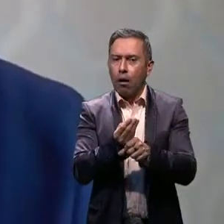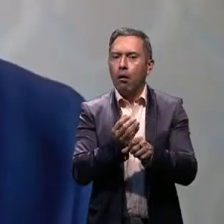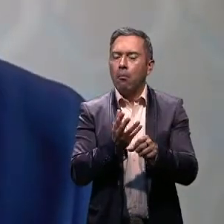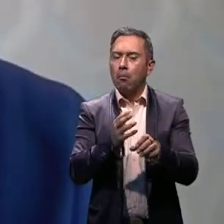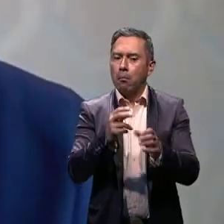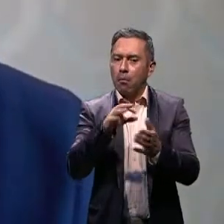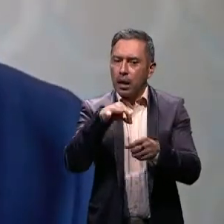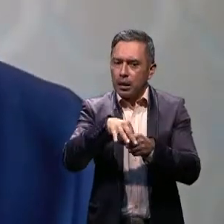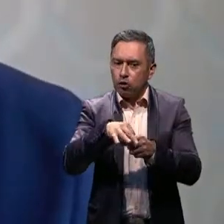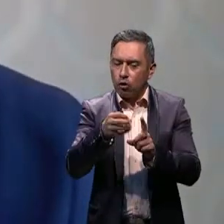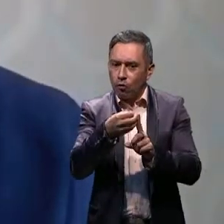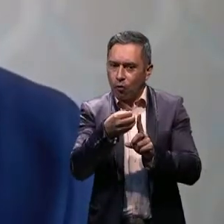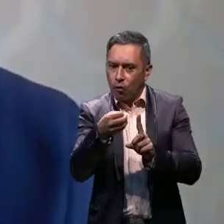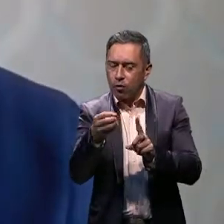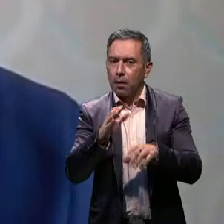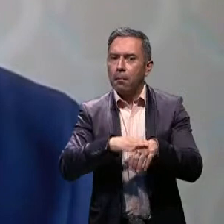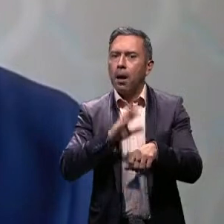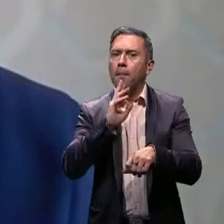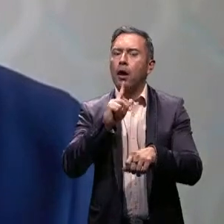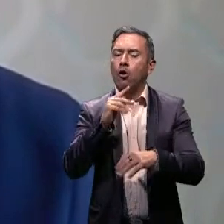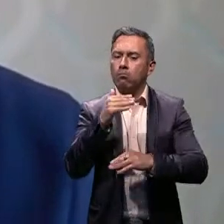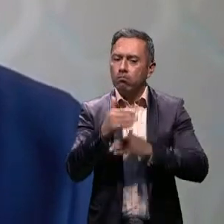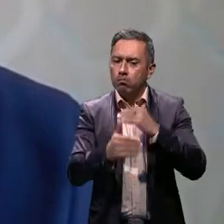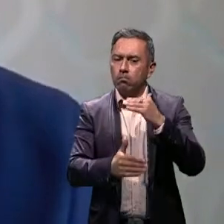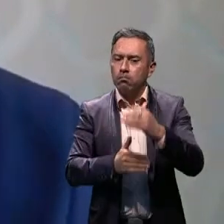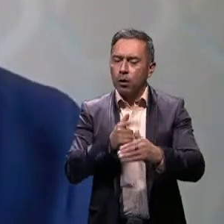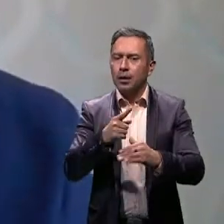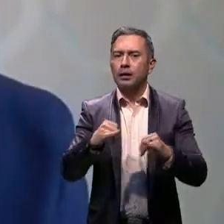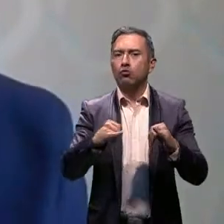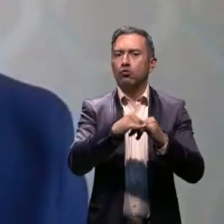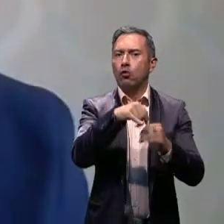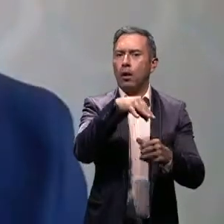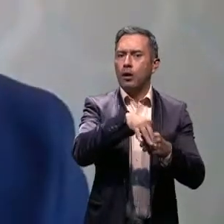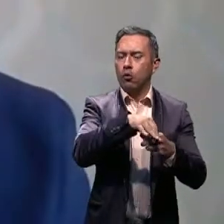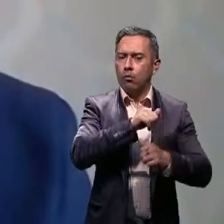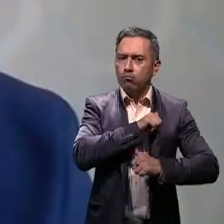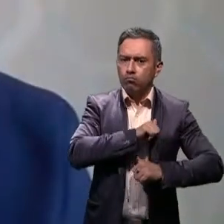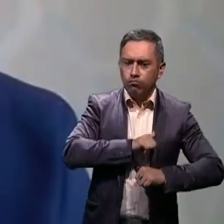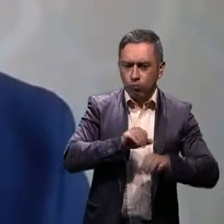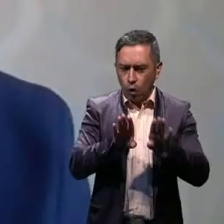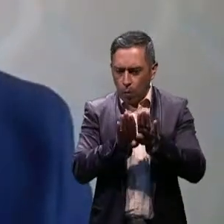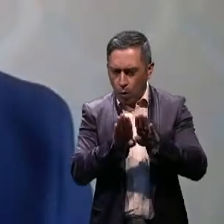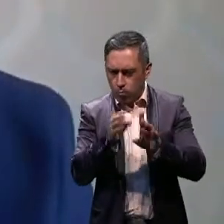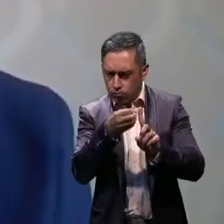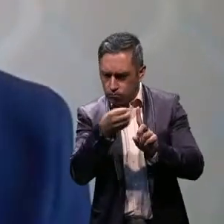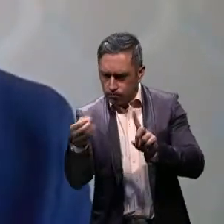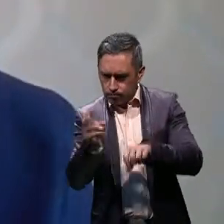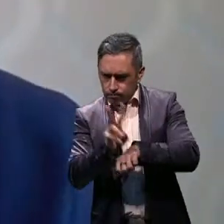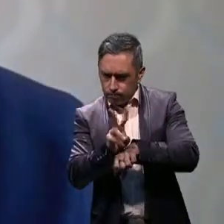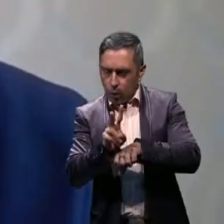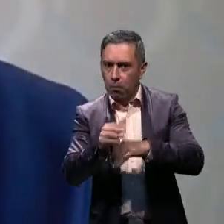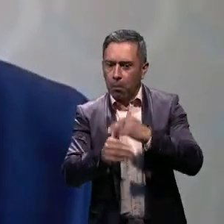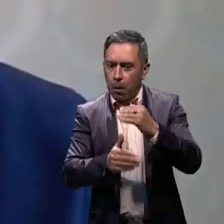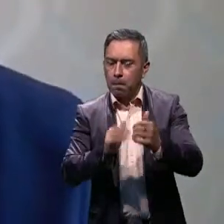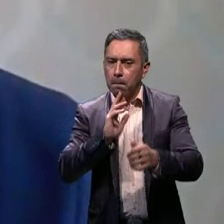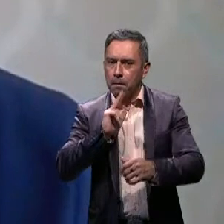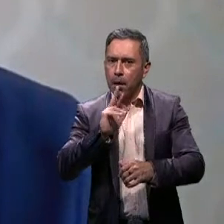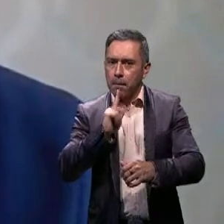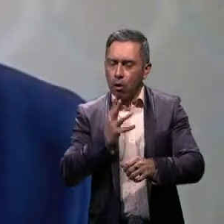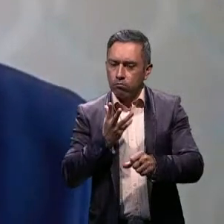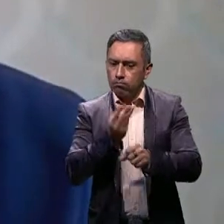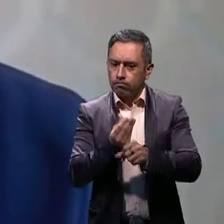elections. The quality of the electoral bodies improved, but this didn't imply